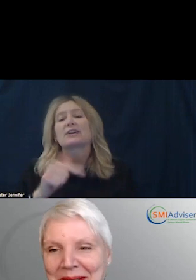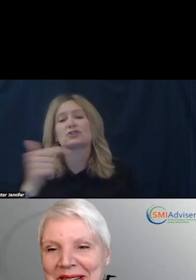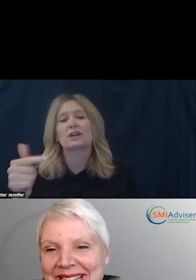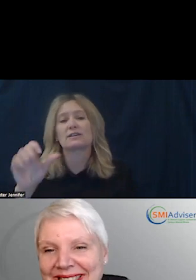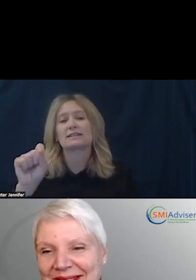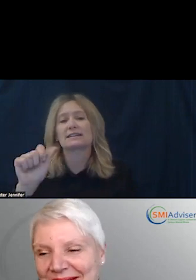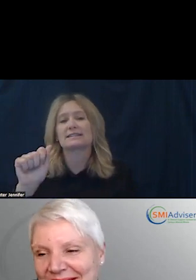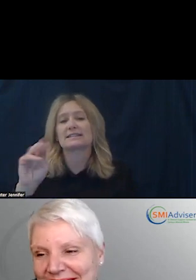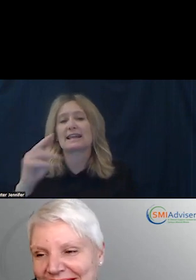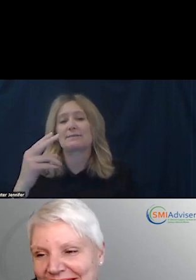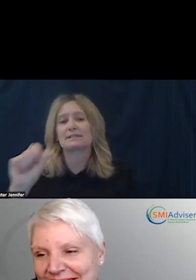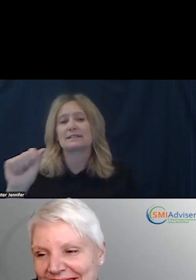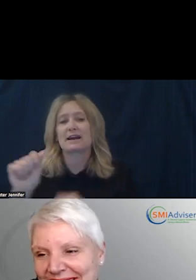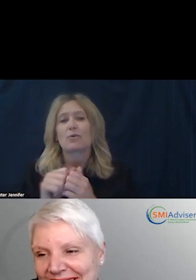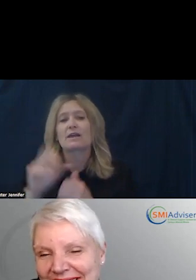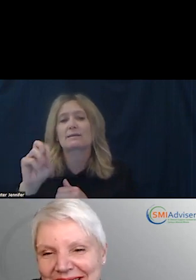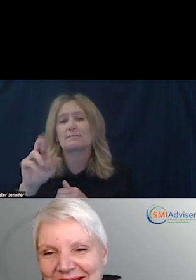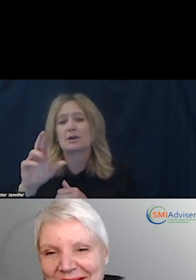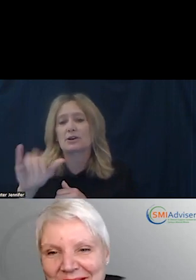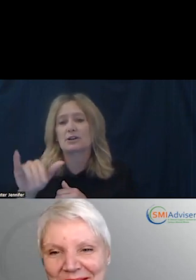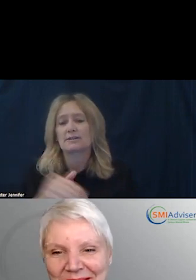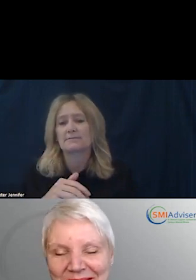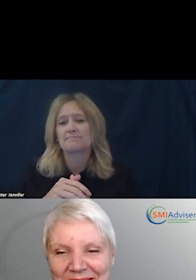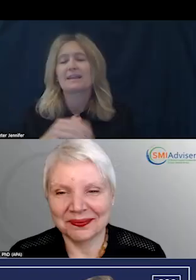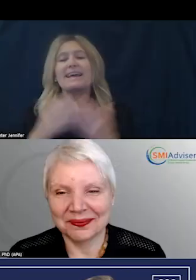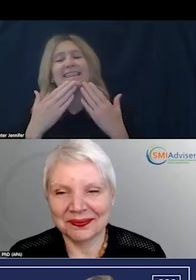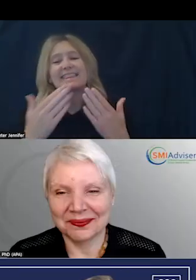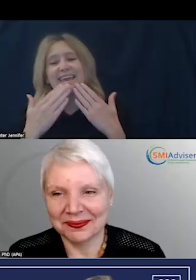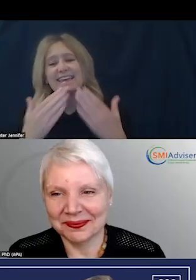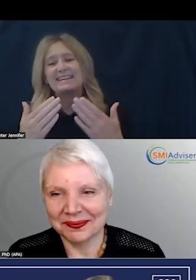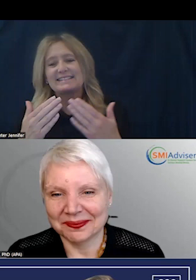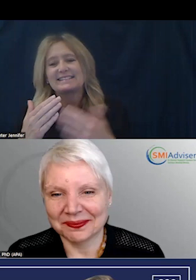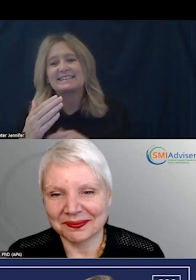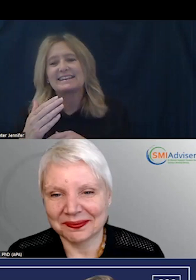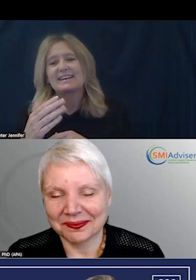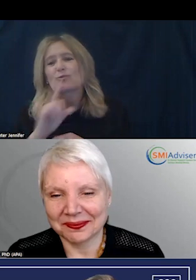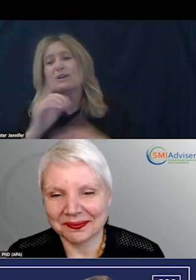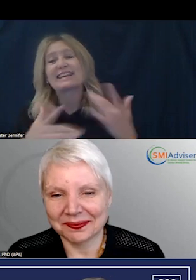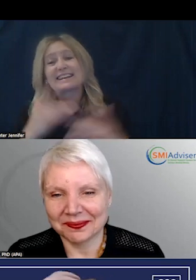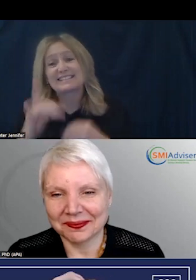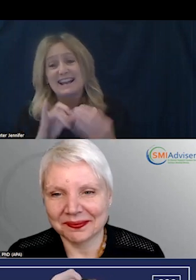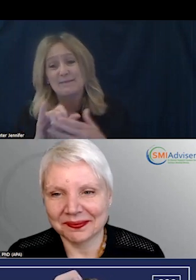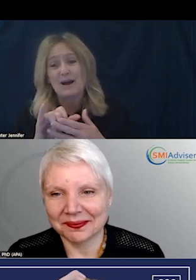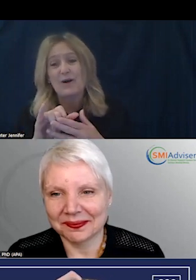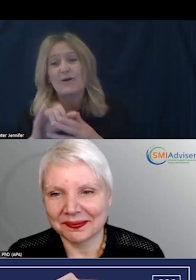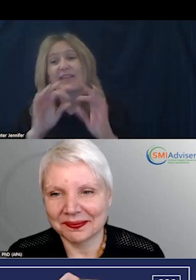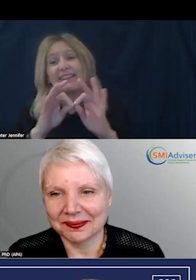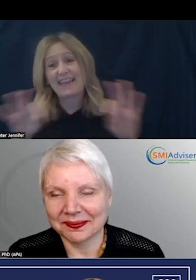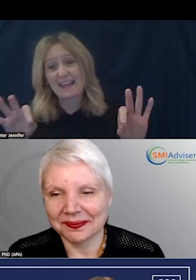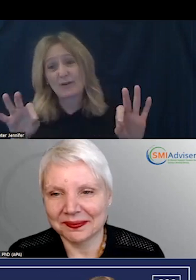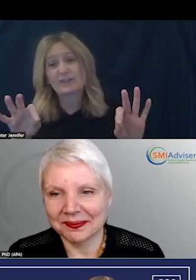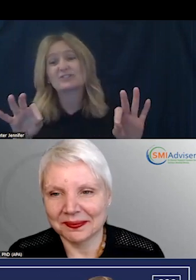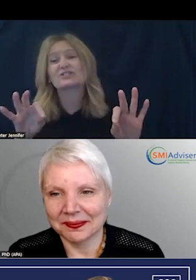John Palmieri. Thanks, Amy, and thanks, Kirsten. Really excited about the language in